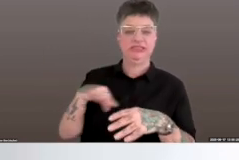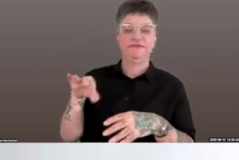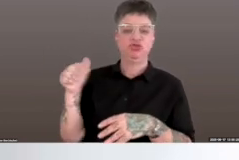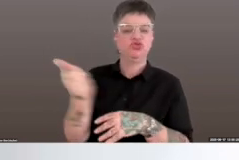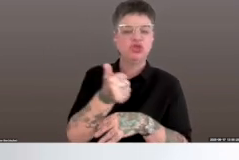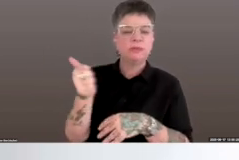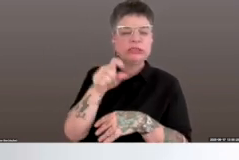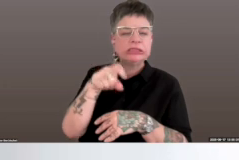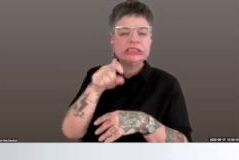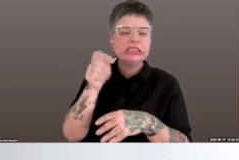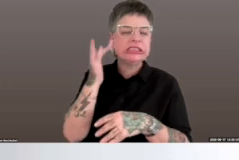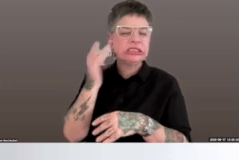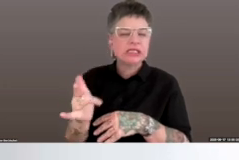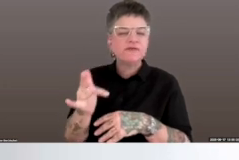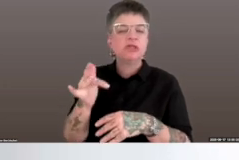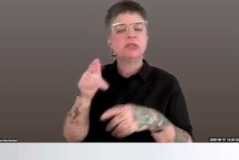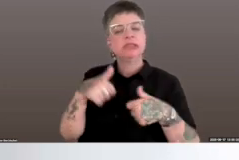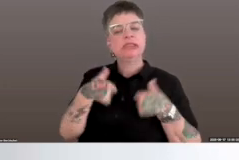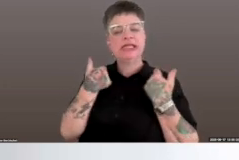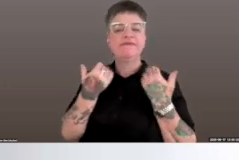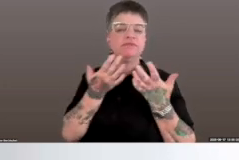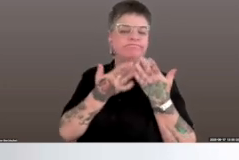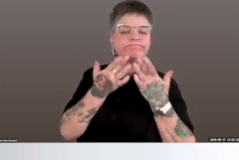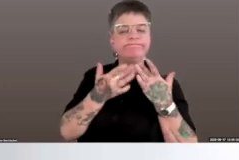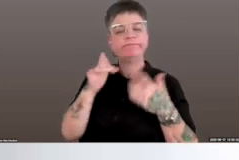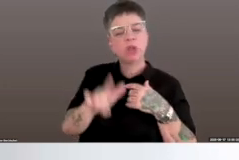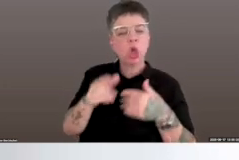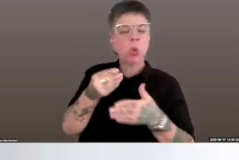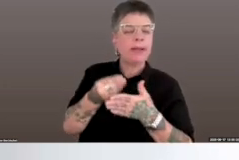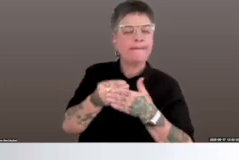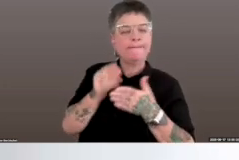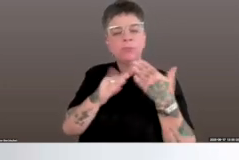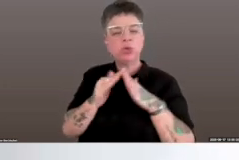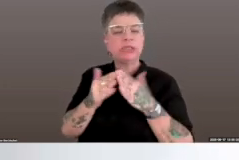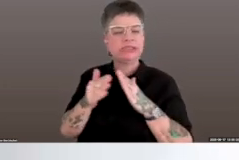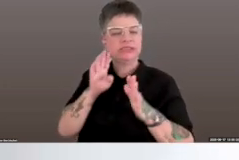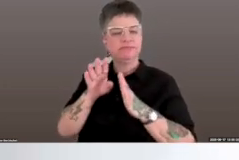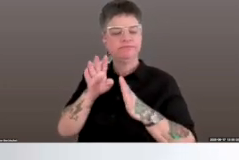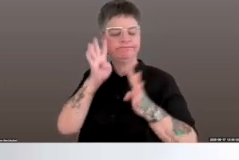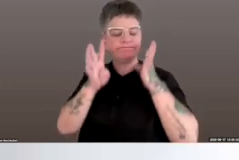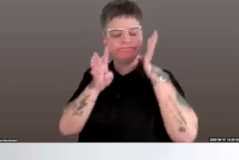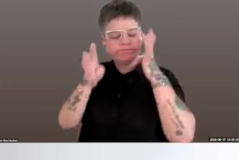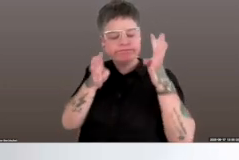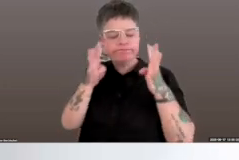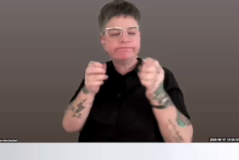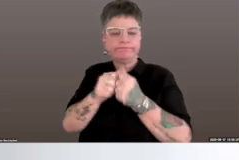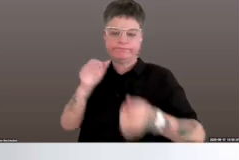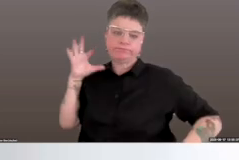of Californians living in disadvantaged and low-income communities. These were developed with comprehensive community input and